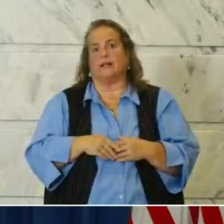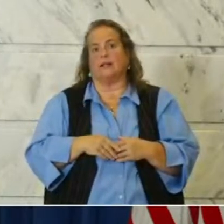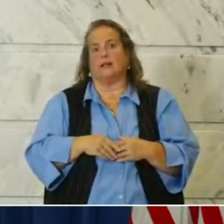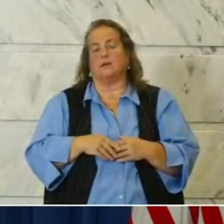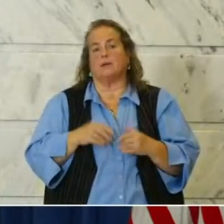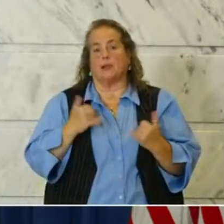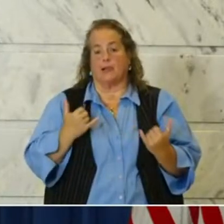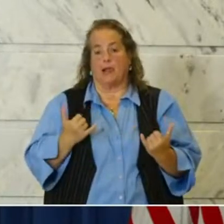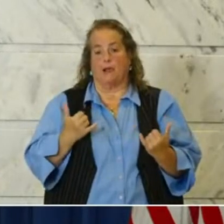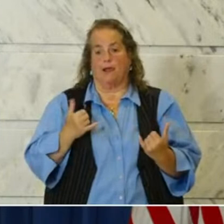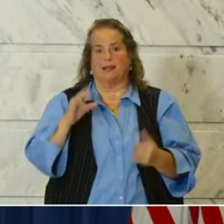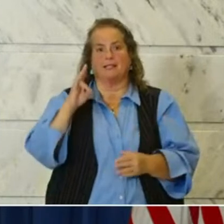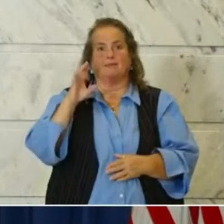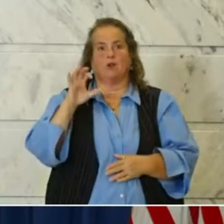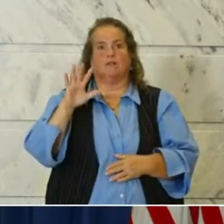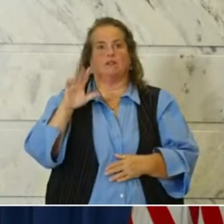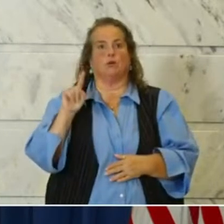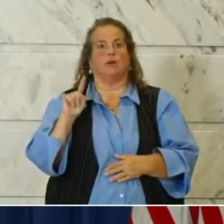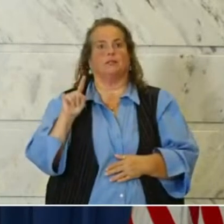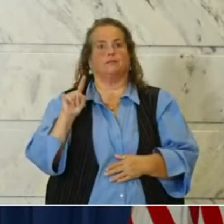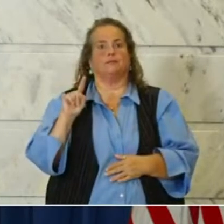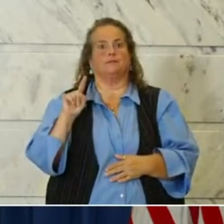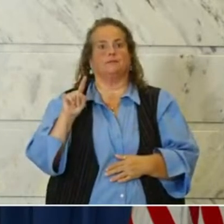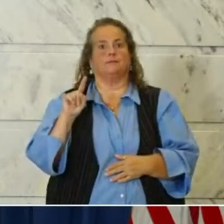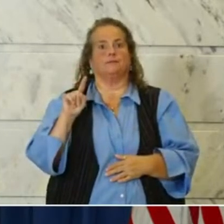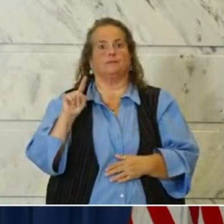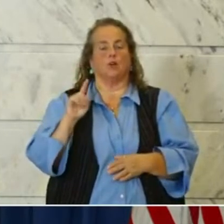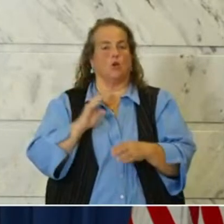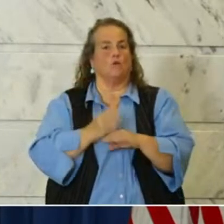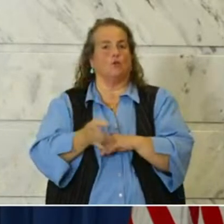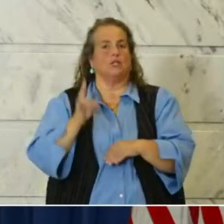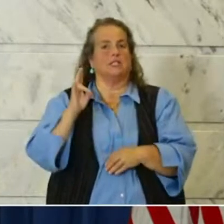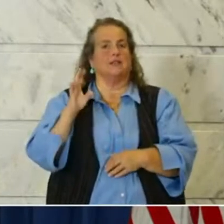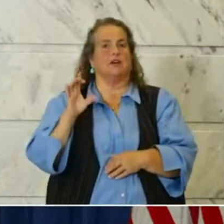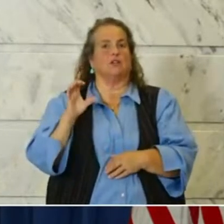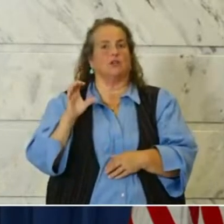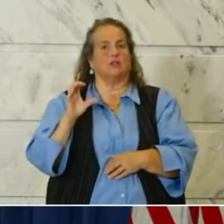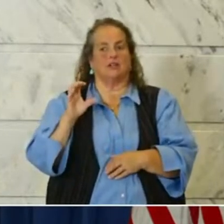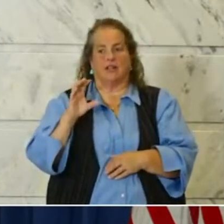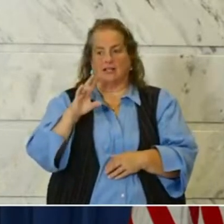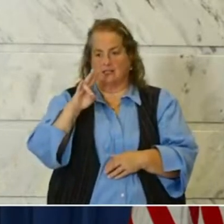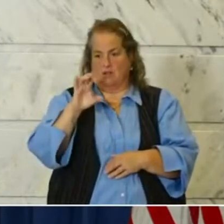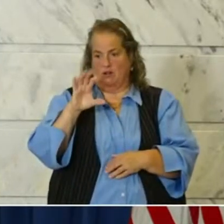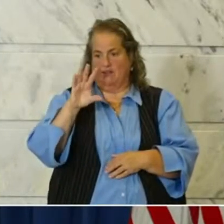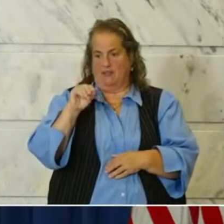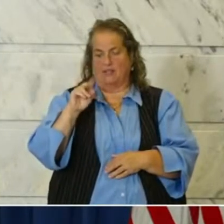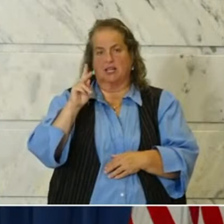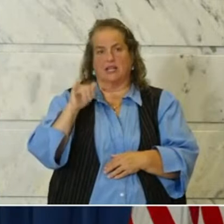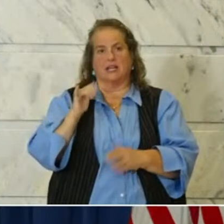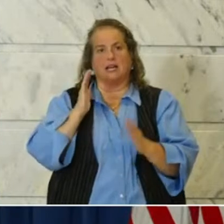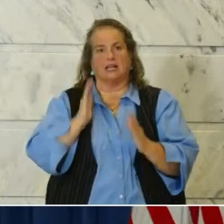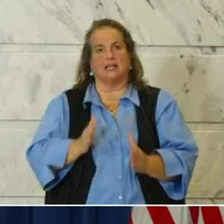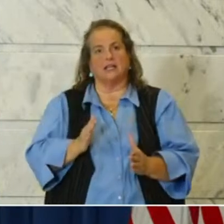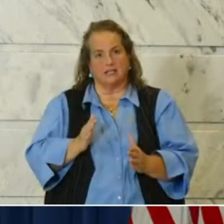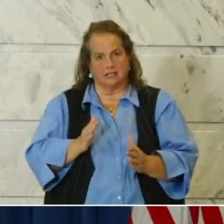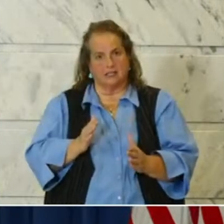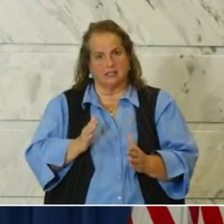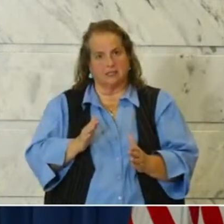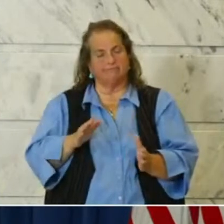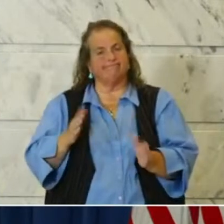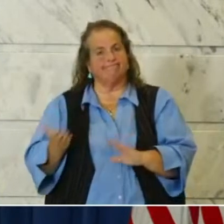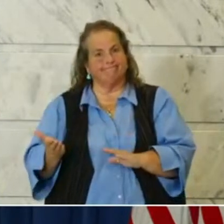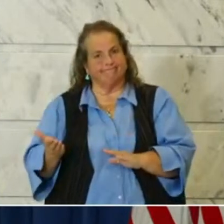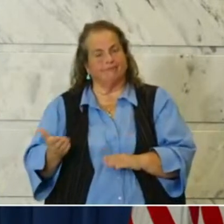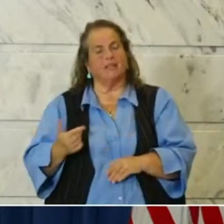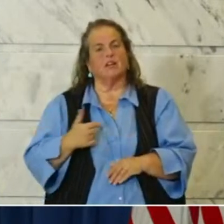up to 751. Over 750 Kentuckians lost. We'll put that in